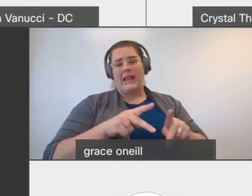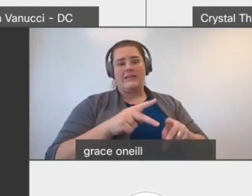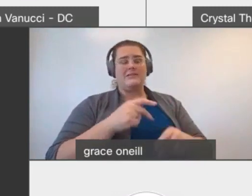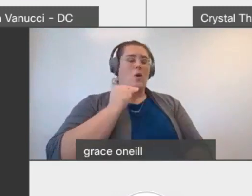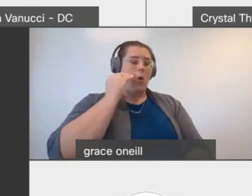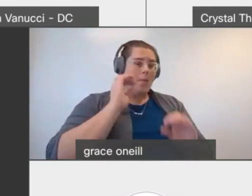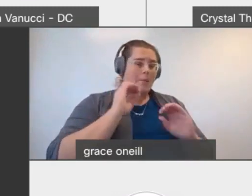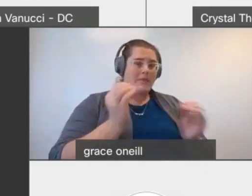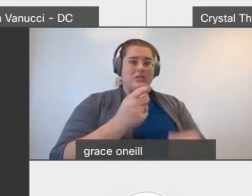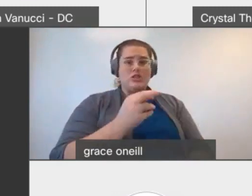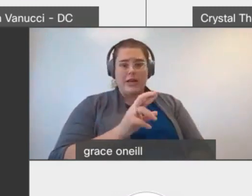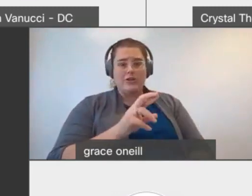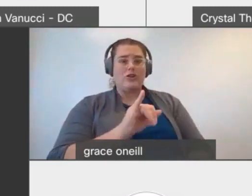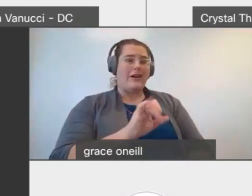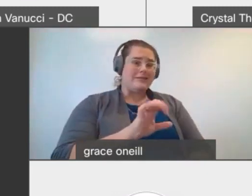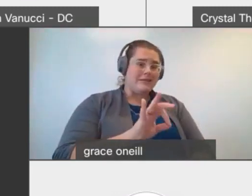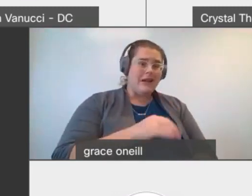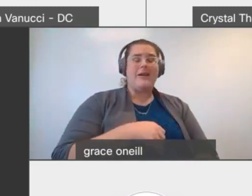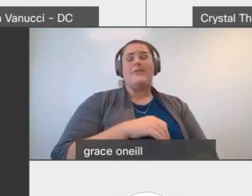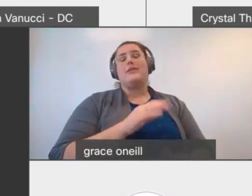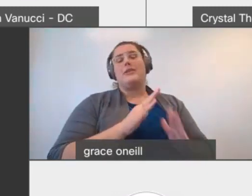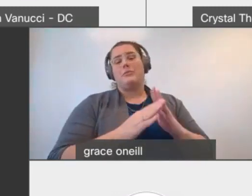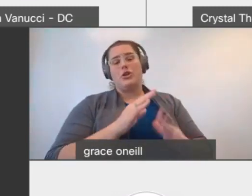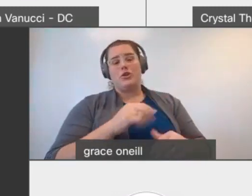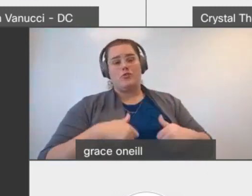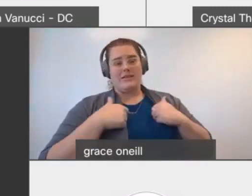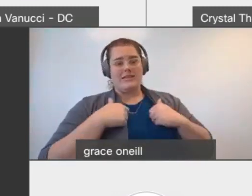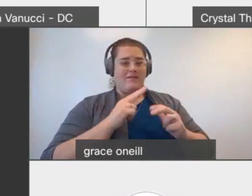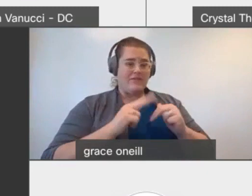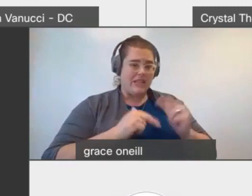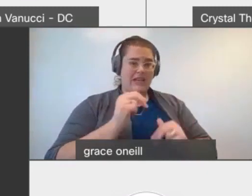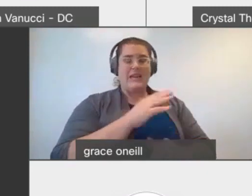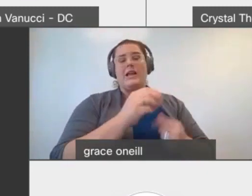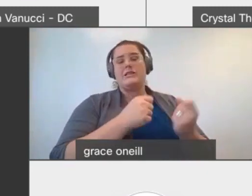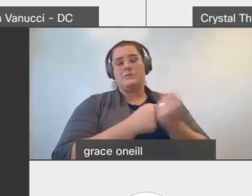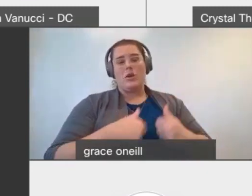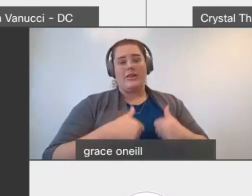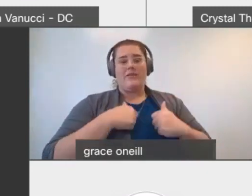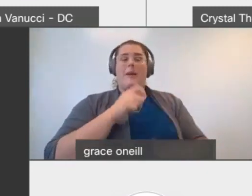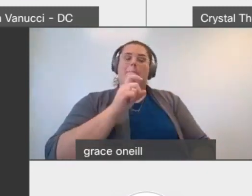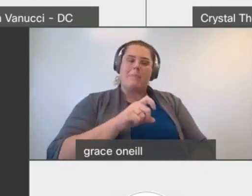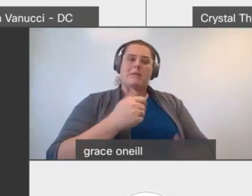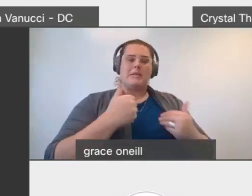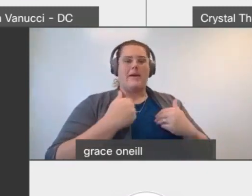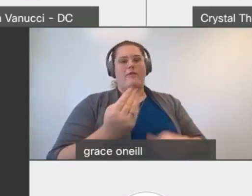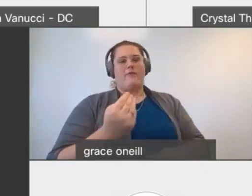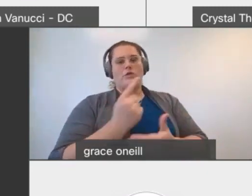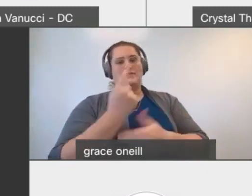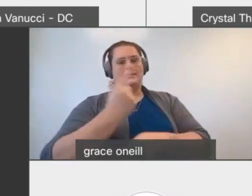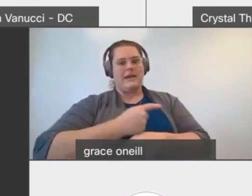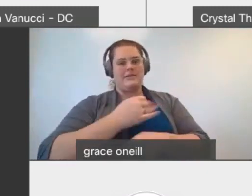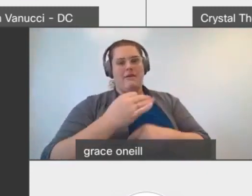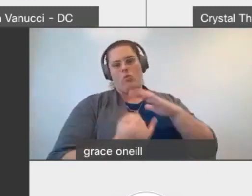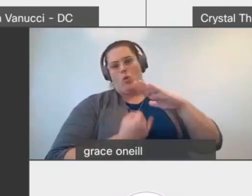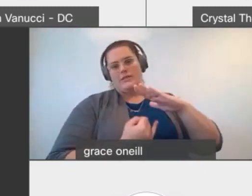shelters, intermediate care facilities, community residence facilities, and supported living, must adhere to 14 days of quarantine. And